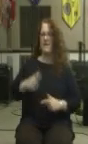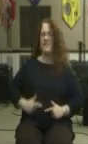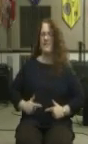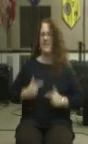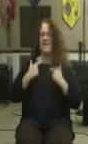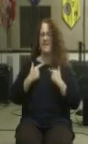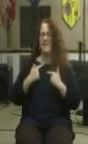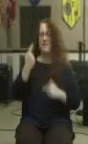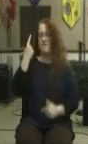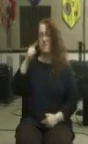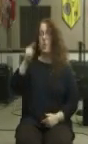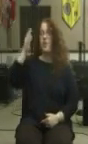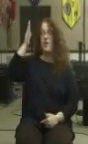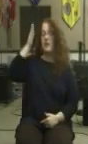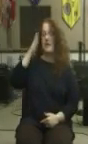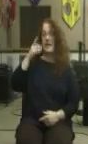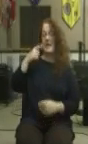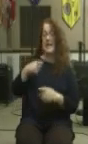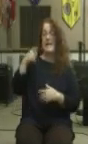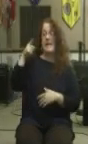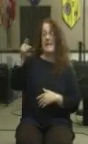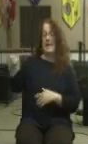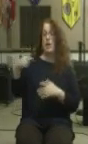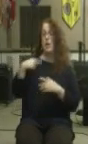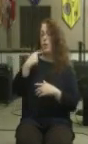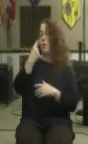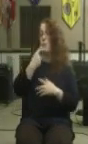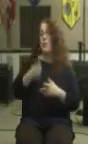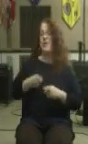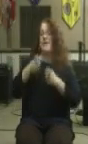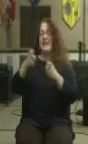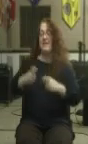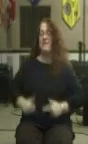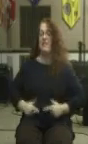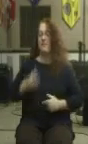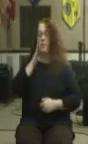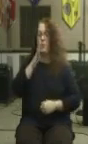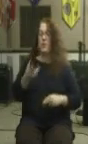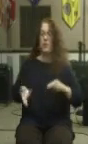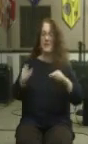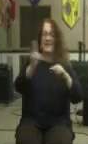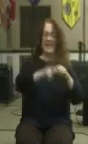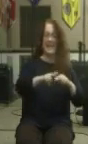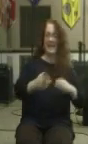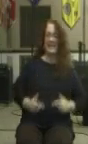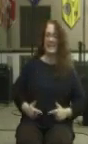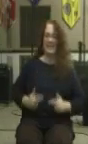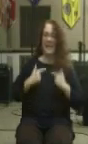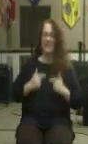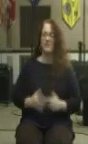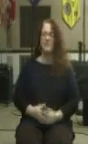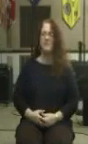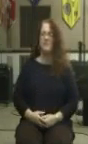You will find life. For he who gives his life will gain it.